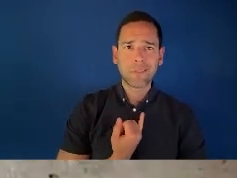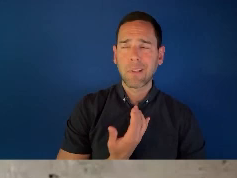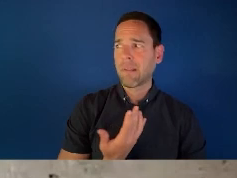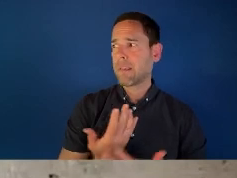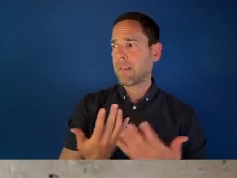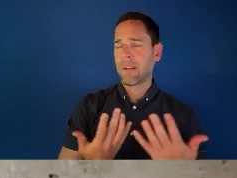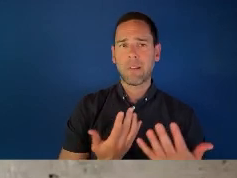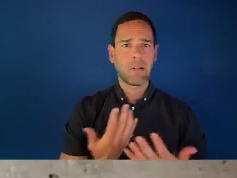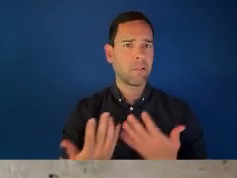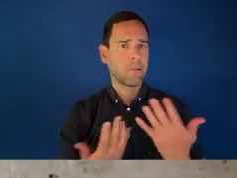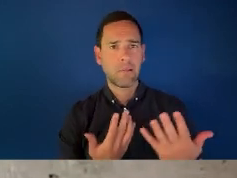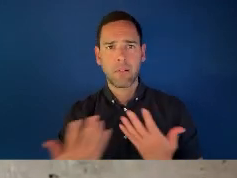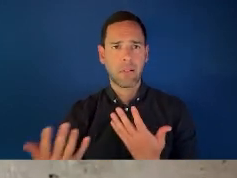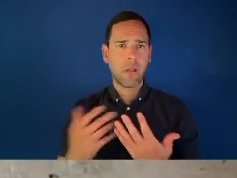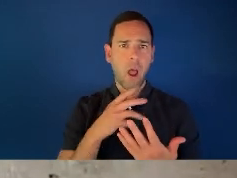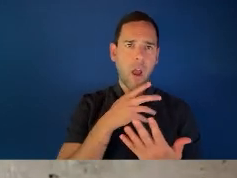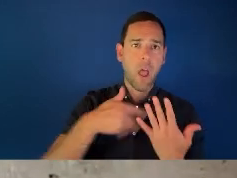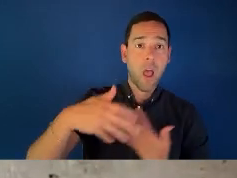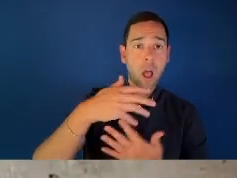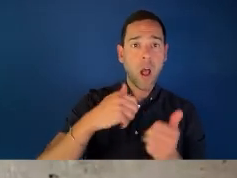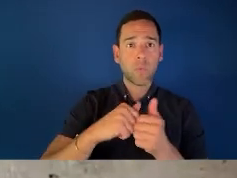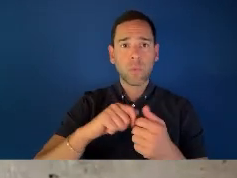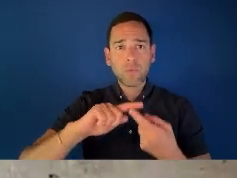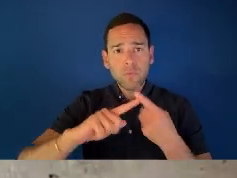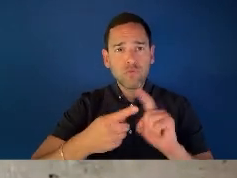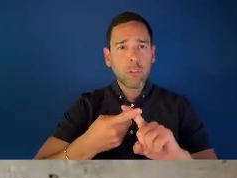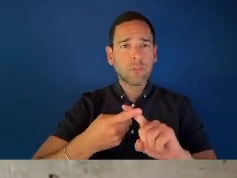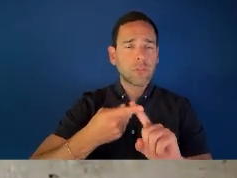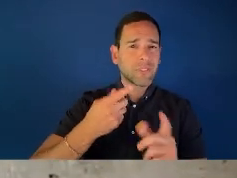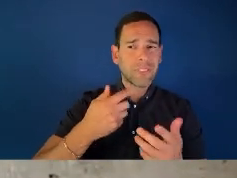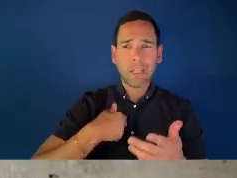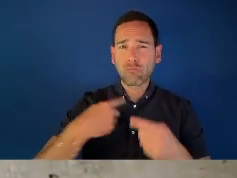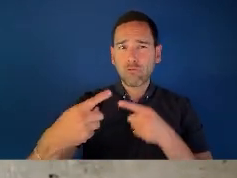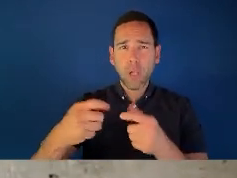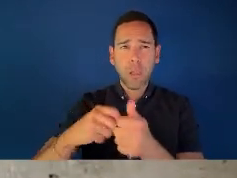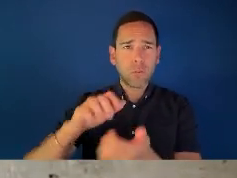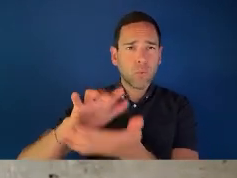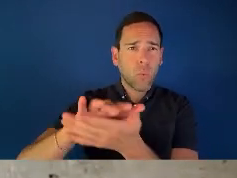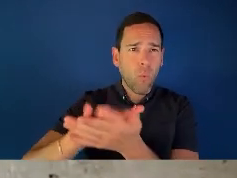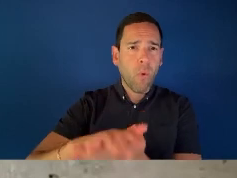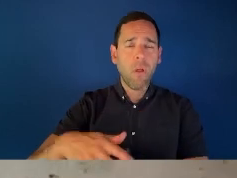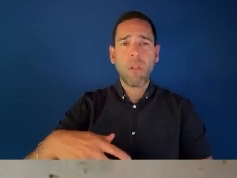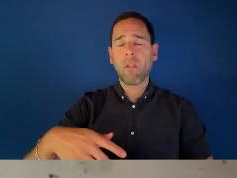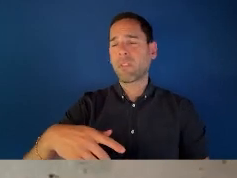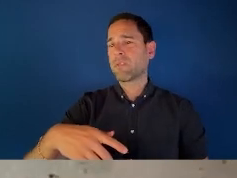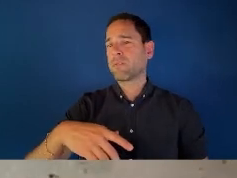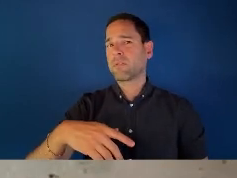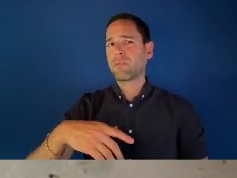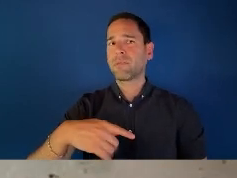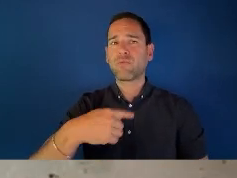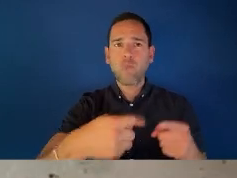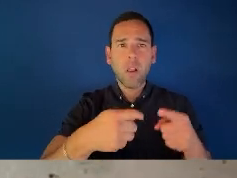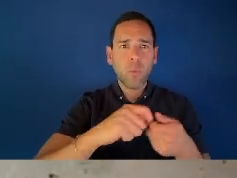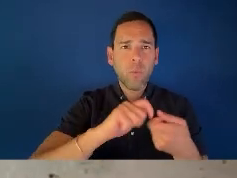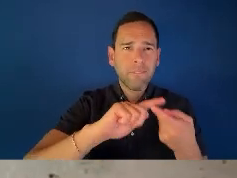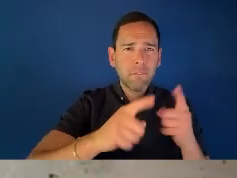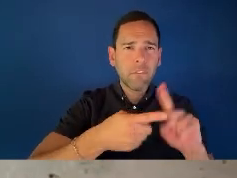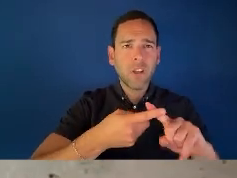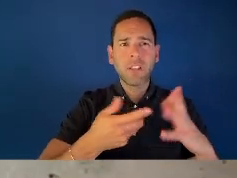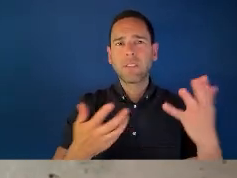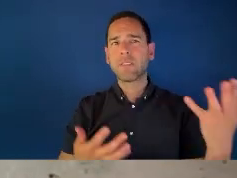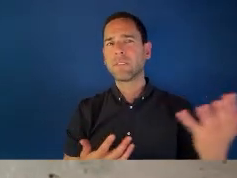depression, anxiety, and I didn't really have any support.